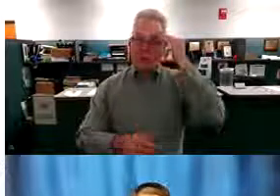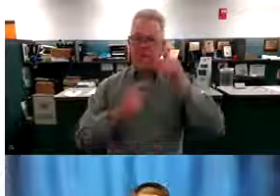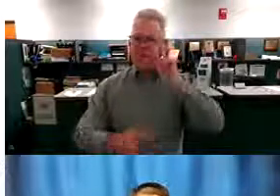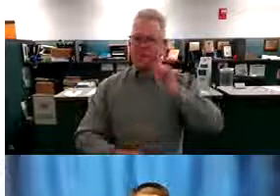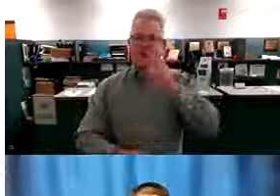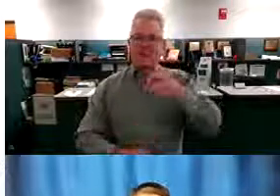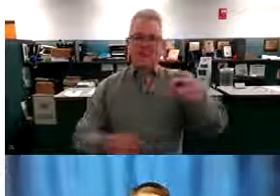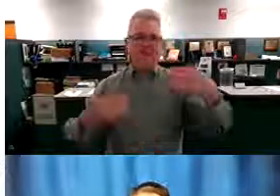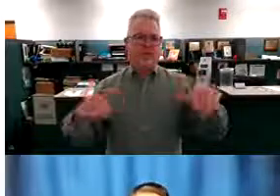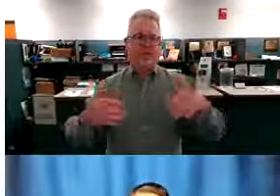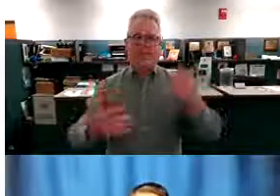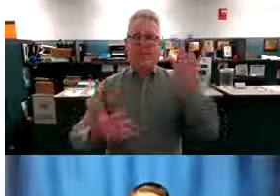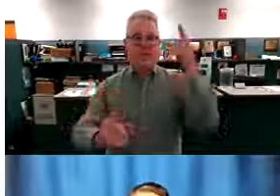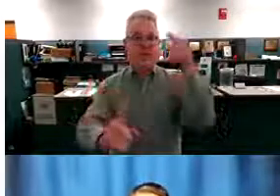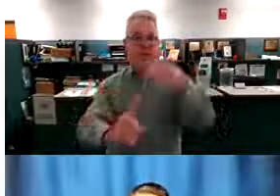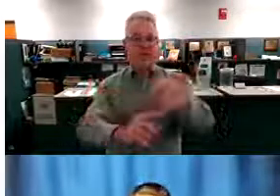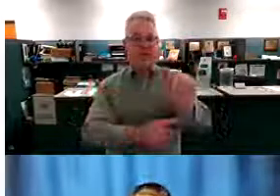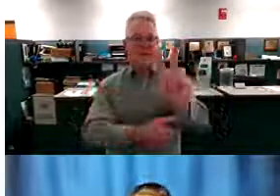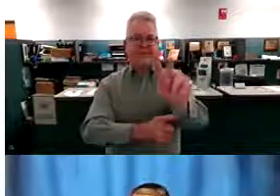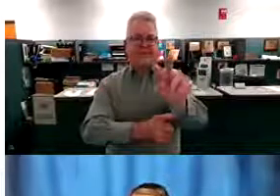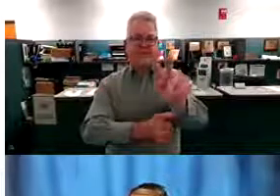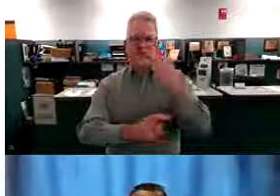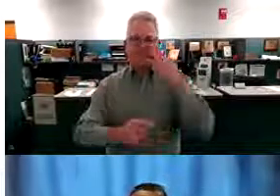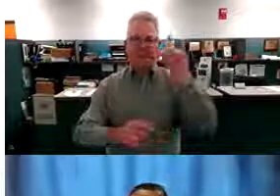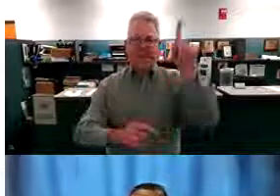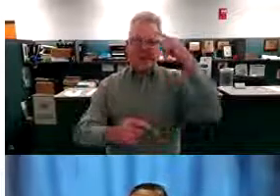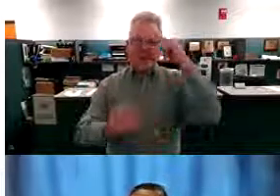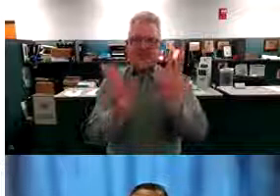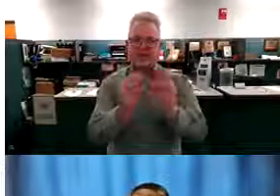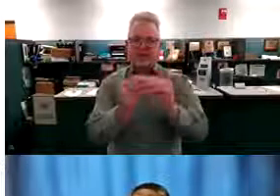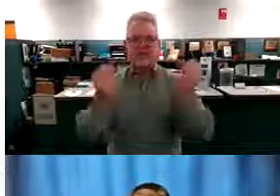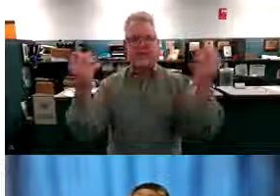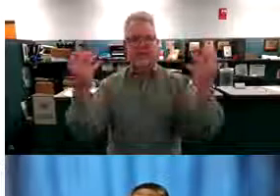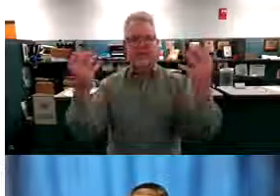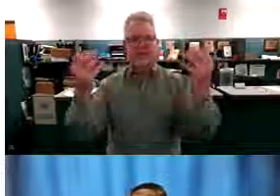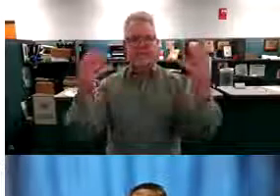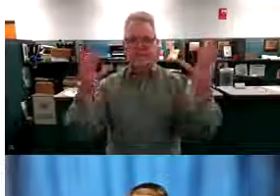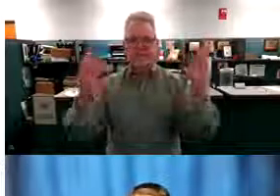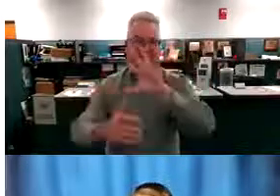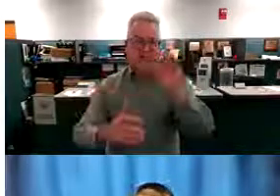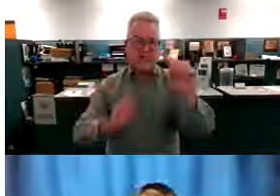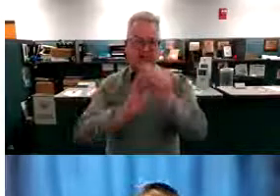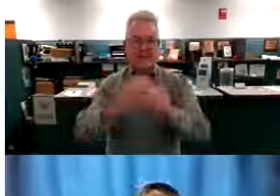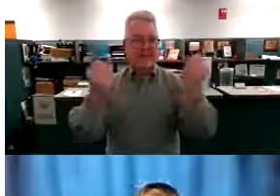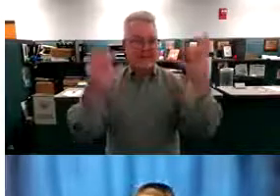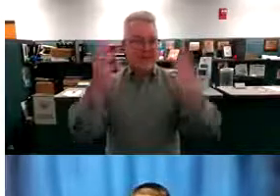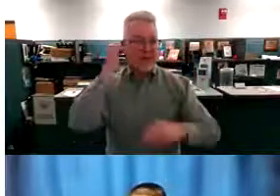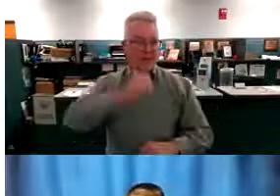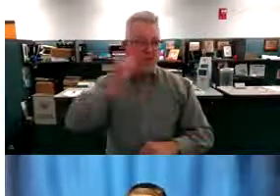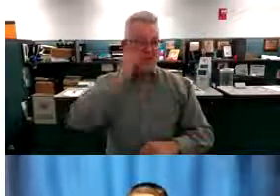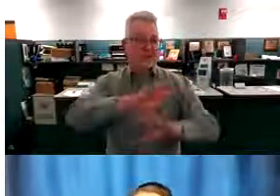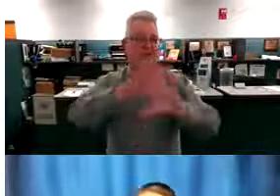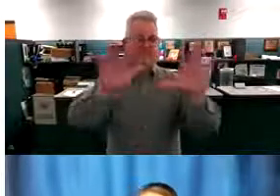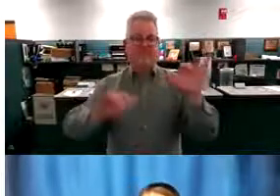that COVID brought some really great public awareness to the deaf and hard of hearing community. You see, every time the governor has a press conference, there's